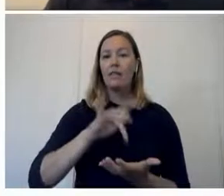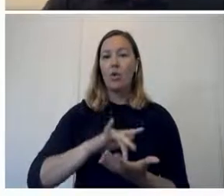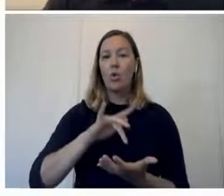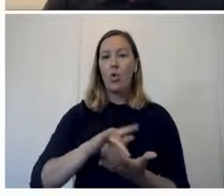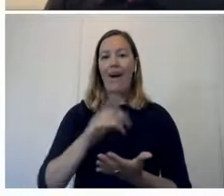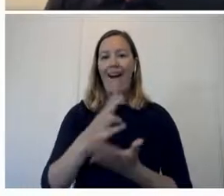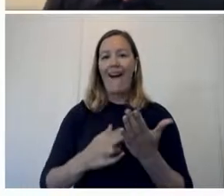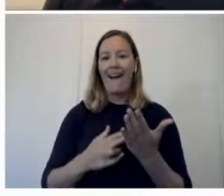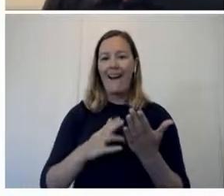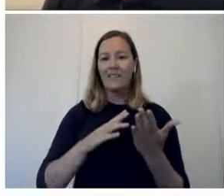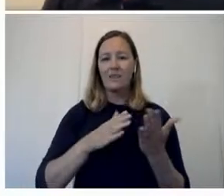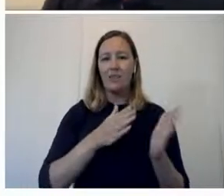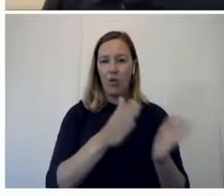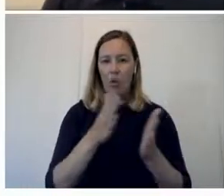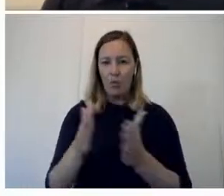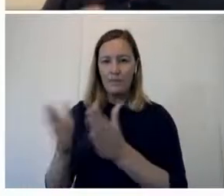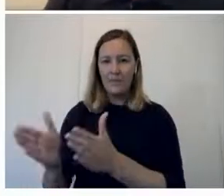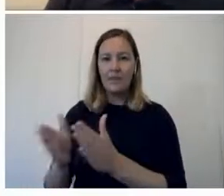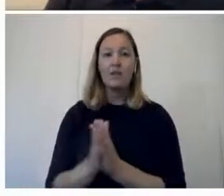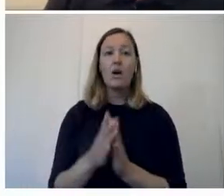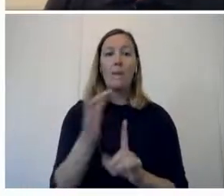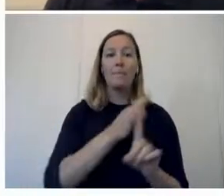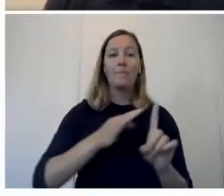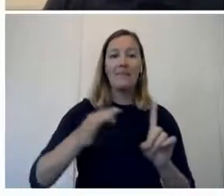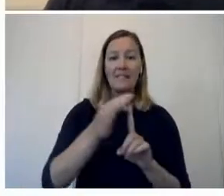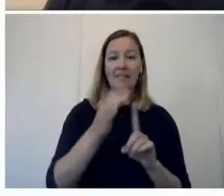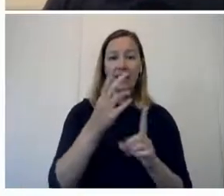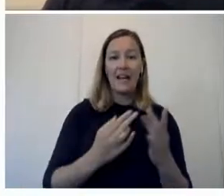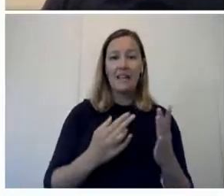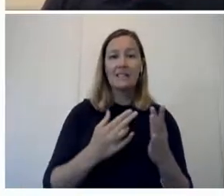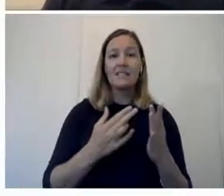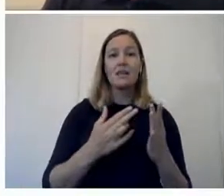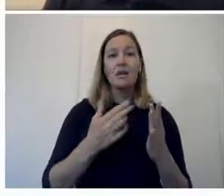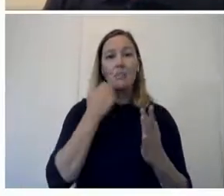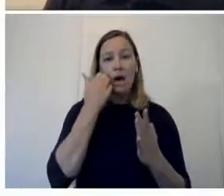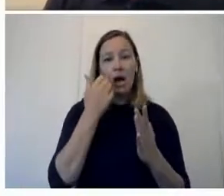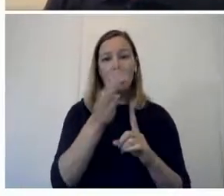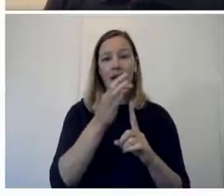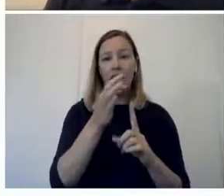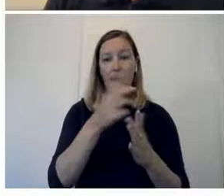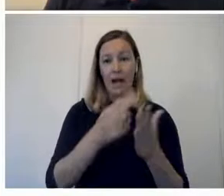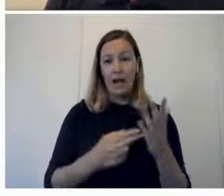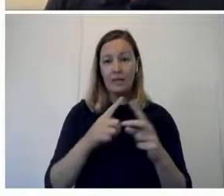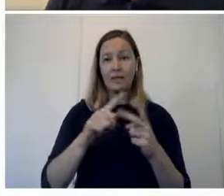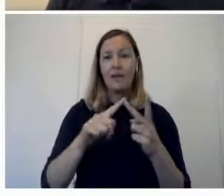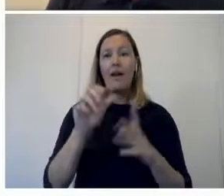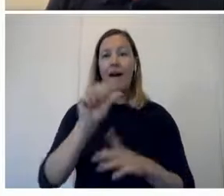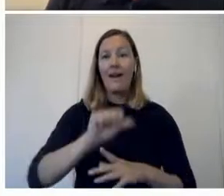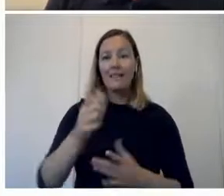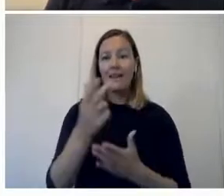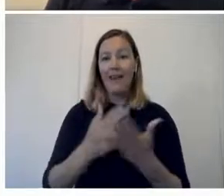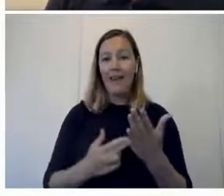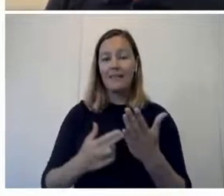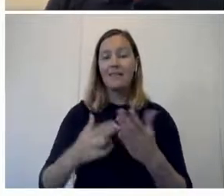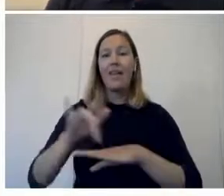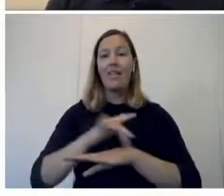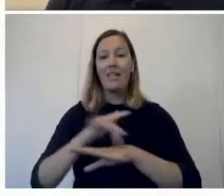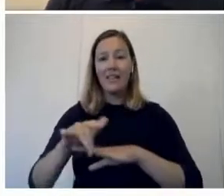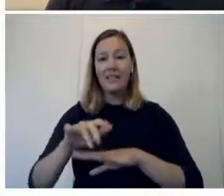are Pacific arts, Ngā Toi Māori, Asian arts, theatre,